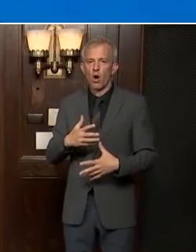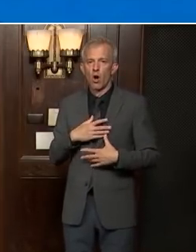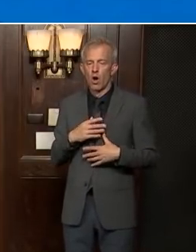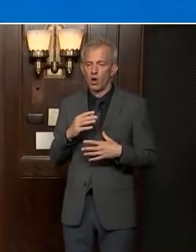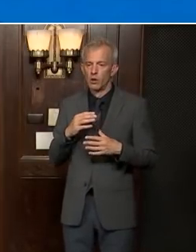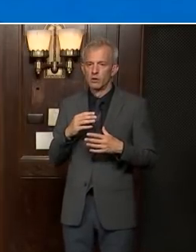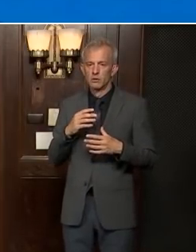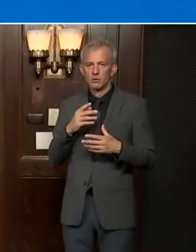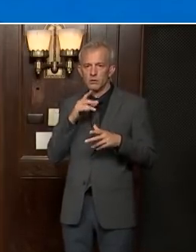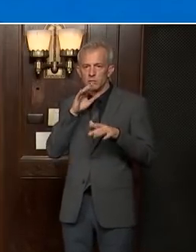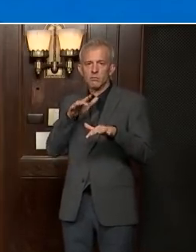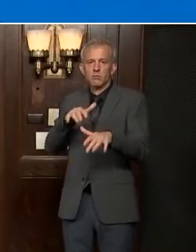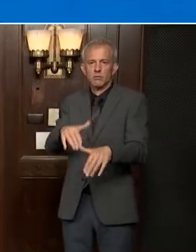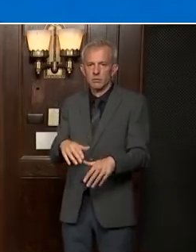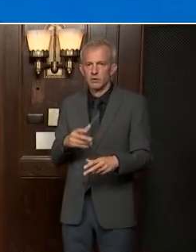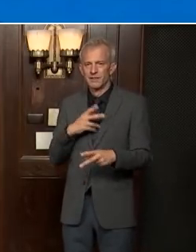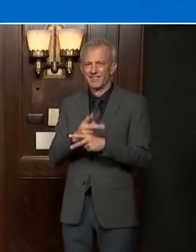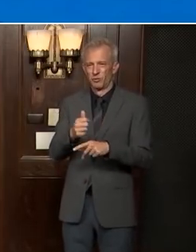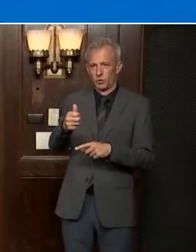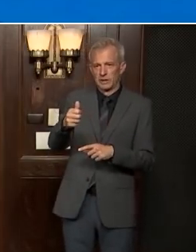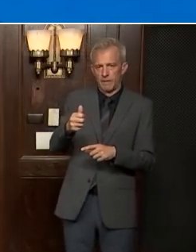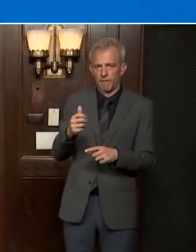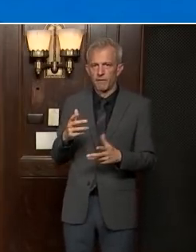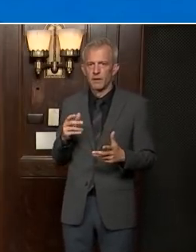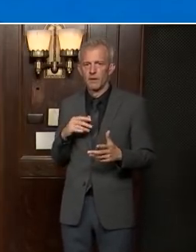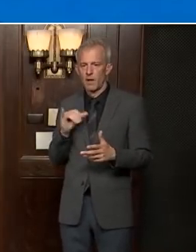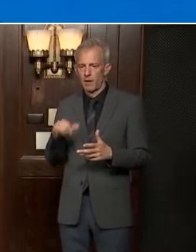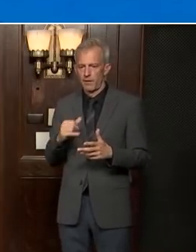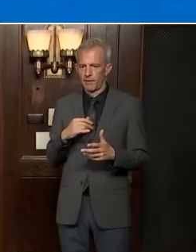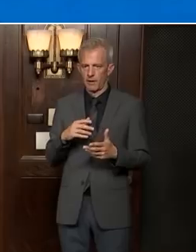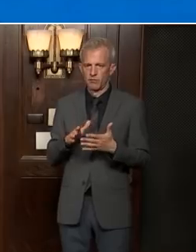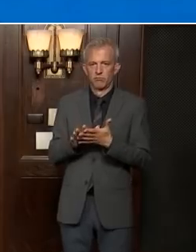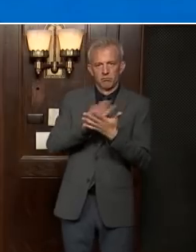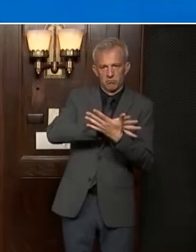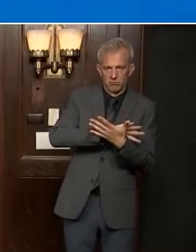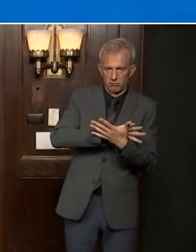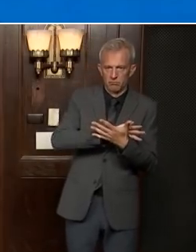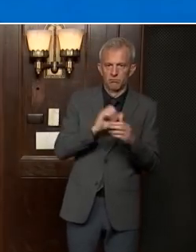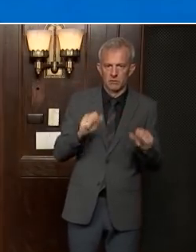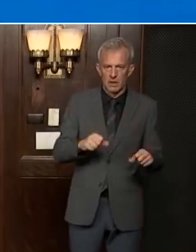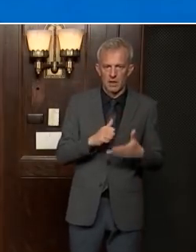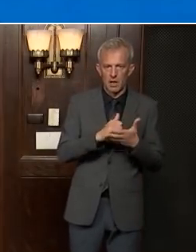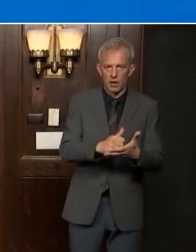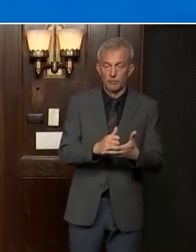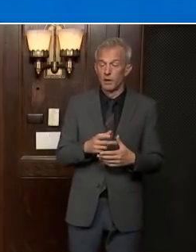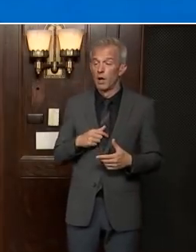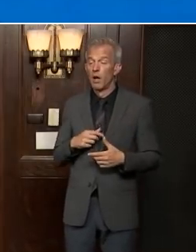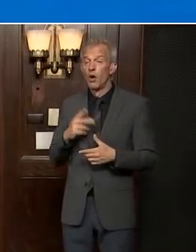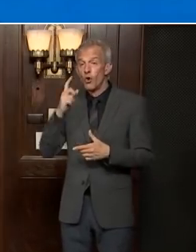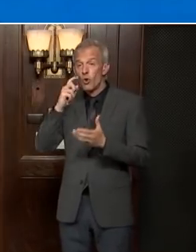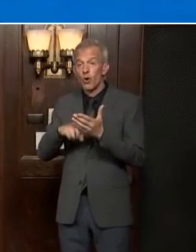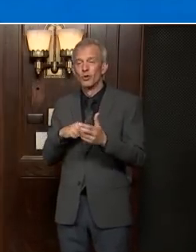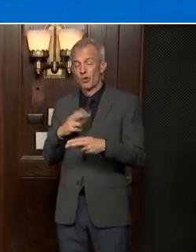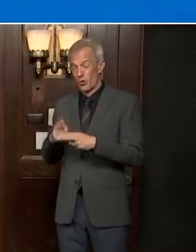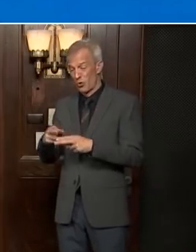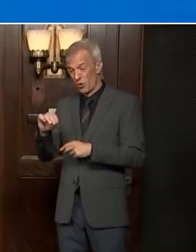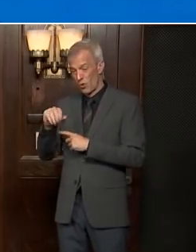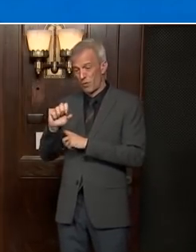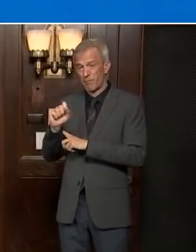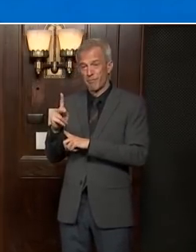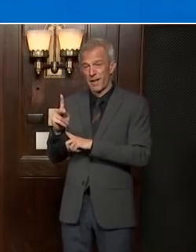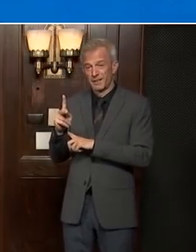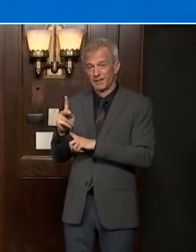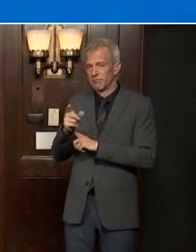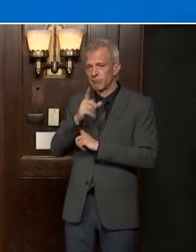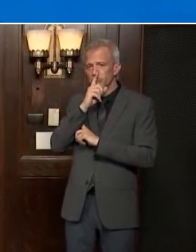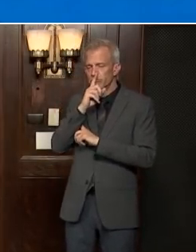a protective face covering can help do. Now, notice I haven't called them masks. That's because N95 and other